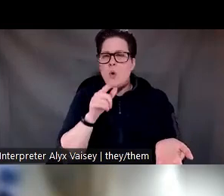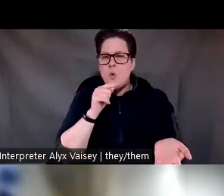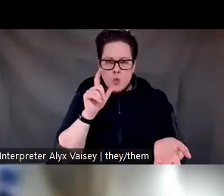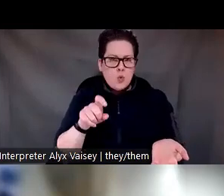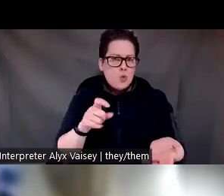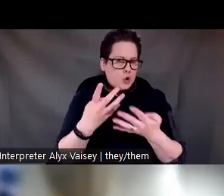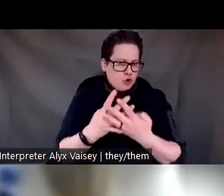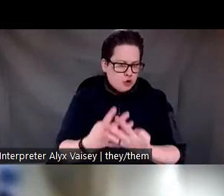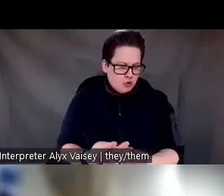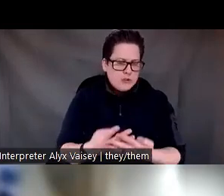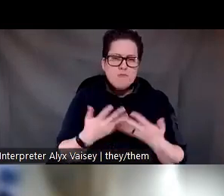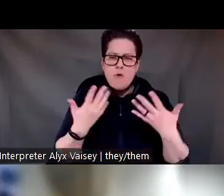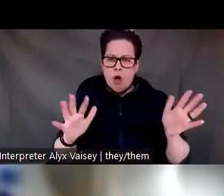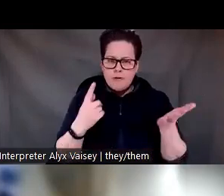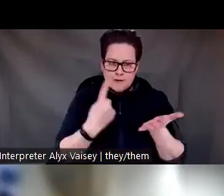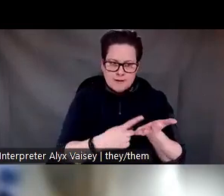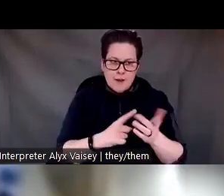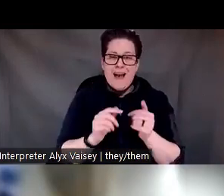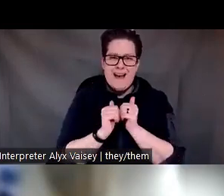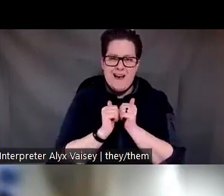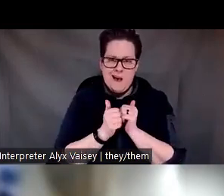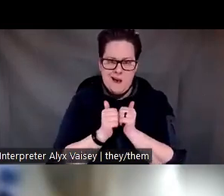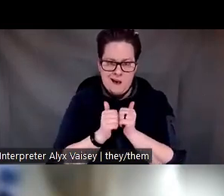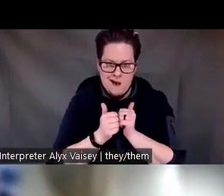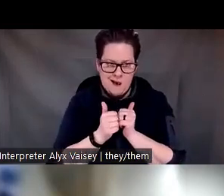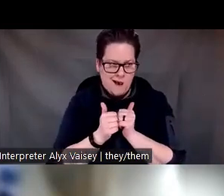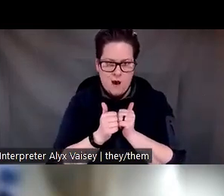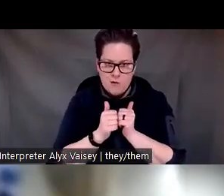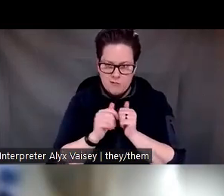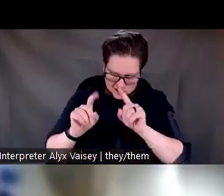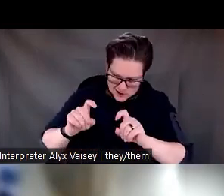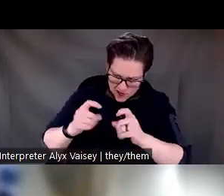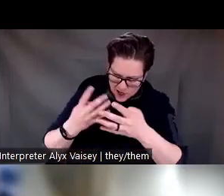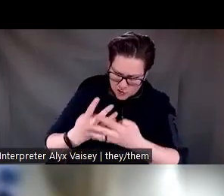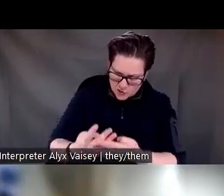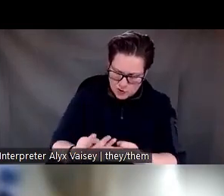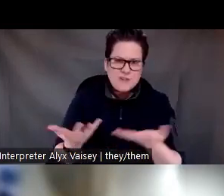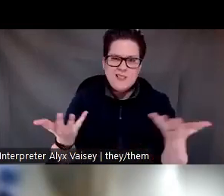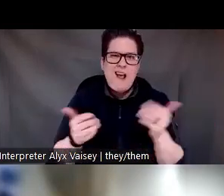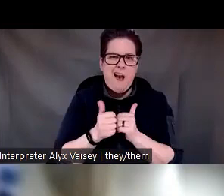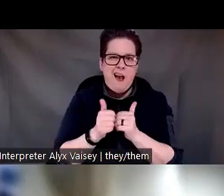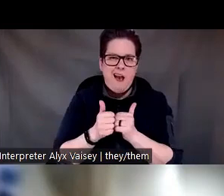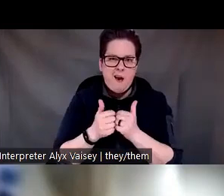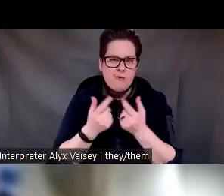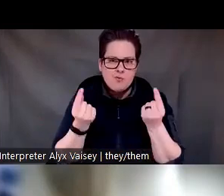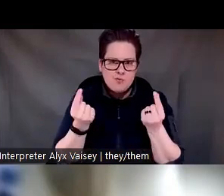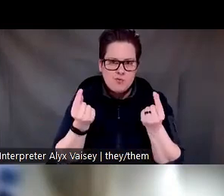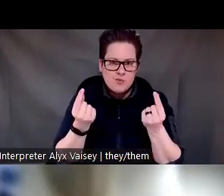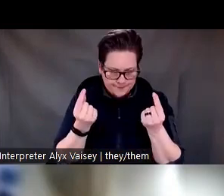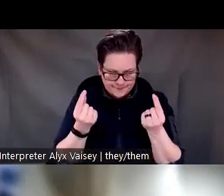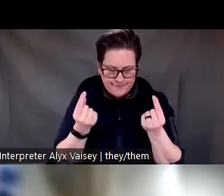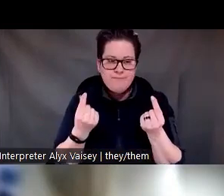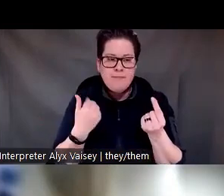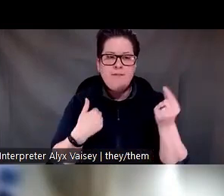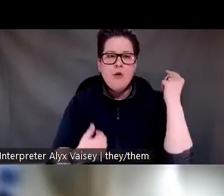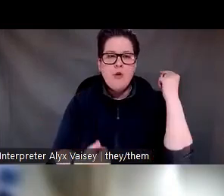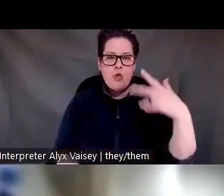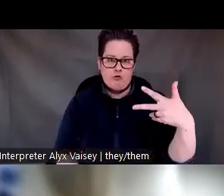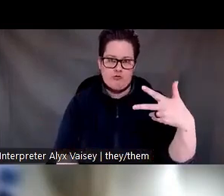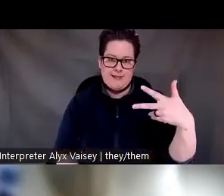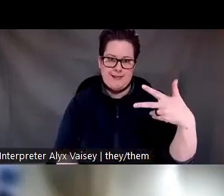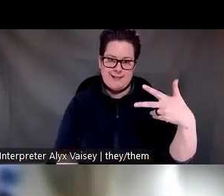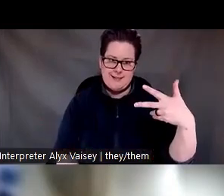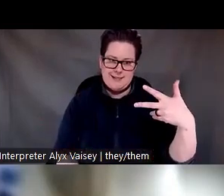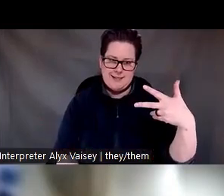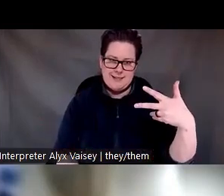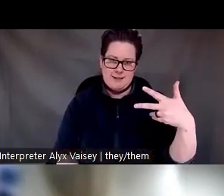screen, how do we actually go about doing this? Well, there are three main ways